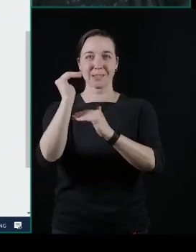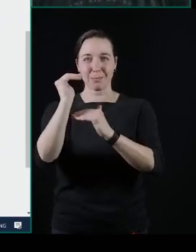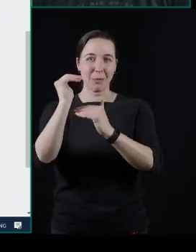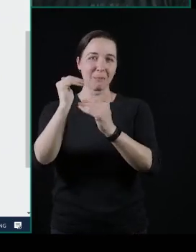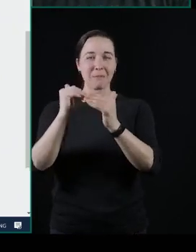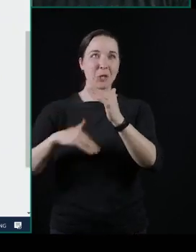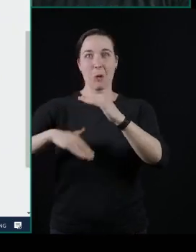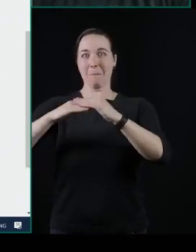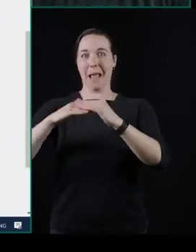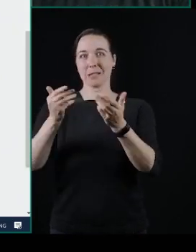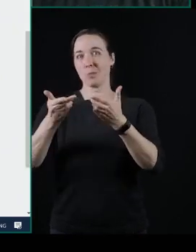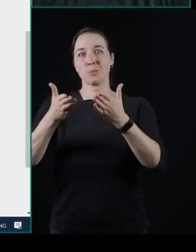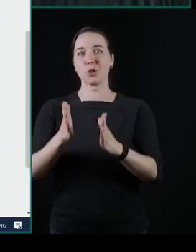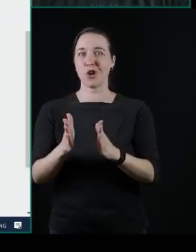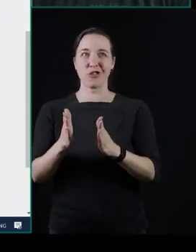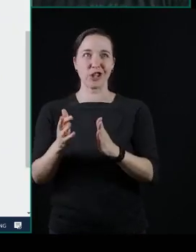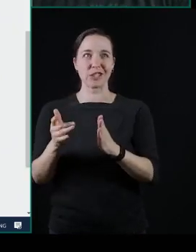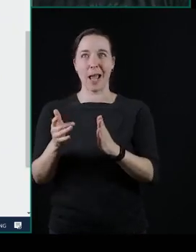maximum servers